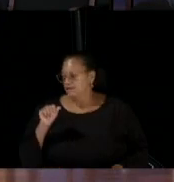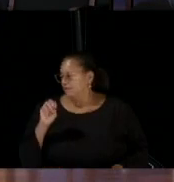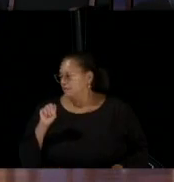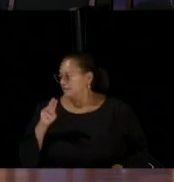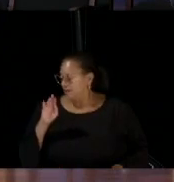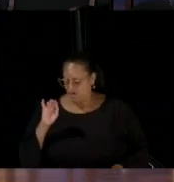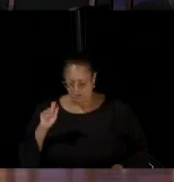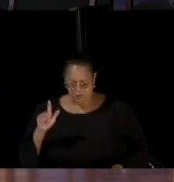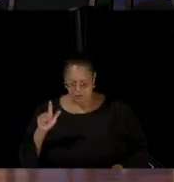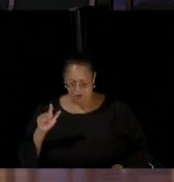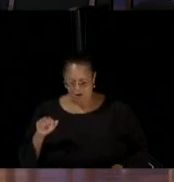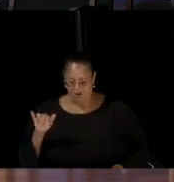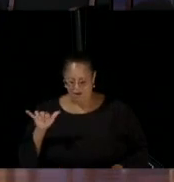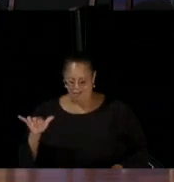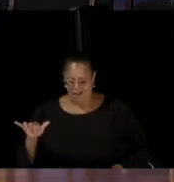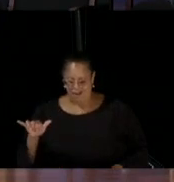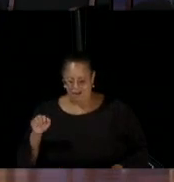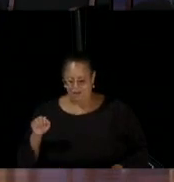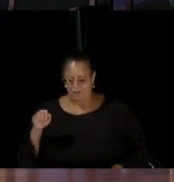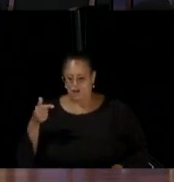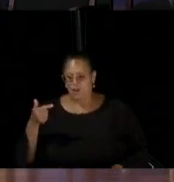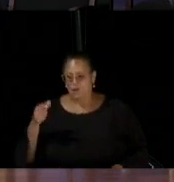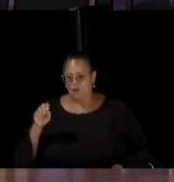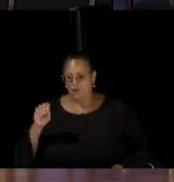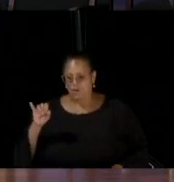Samuel Jakob Goydam.